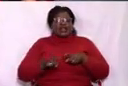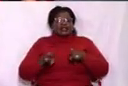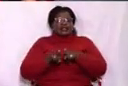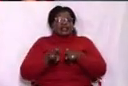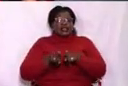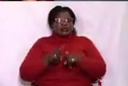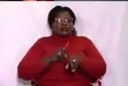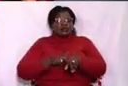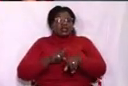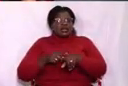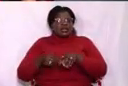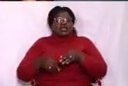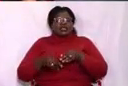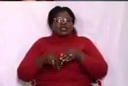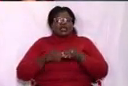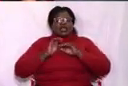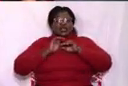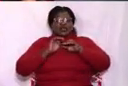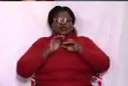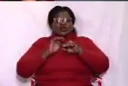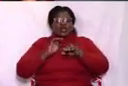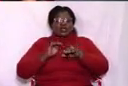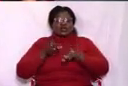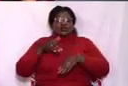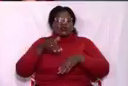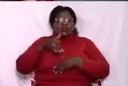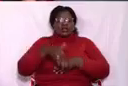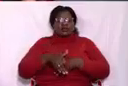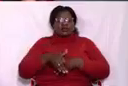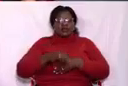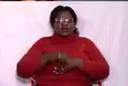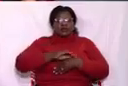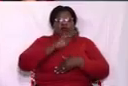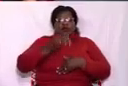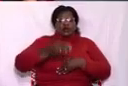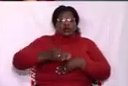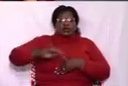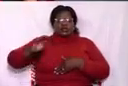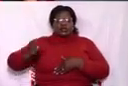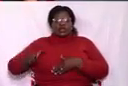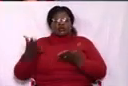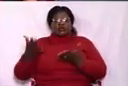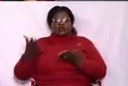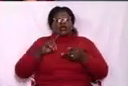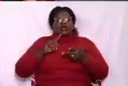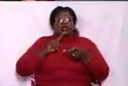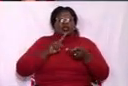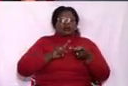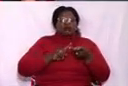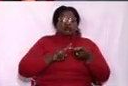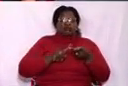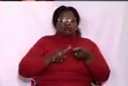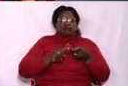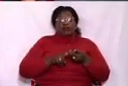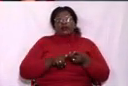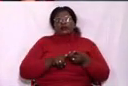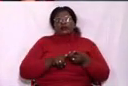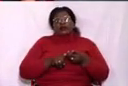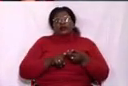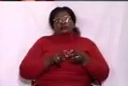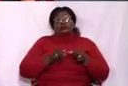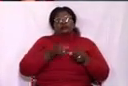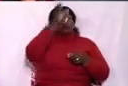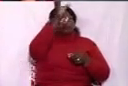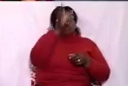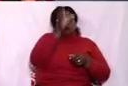or educating you on the Namibian landscape, politicians, and monuments. So